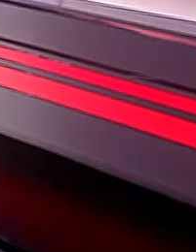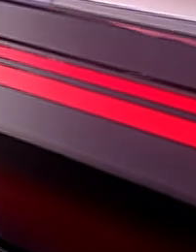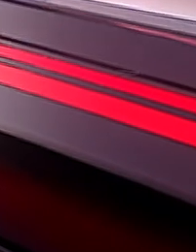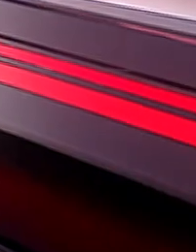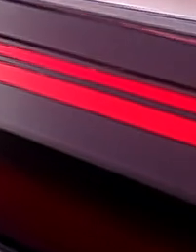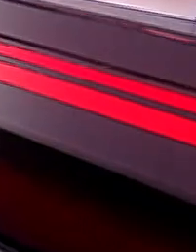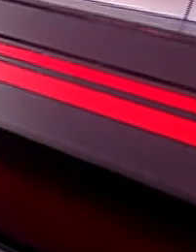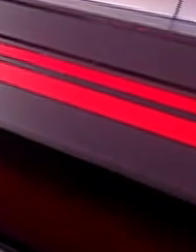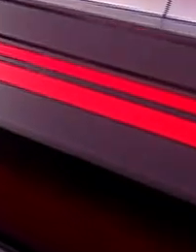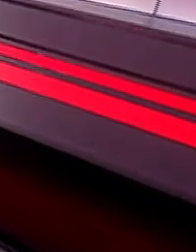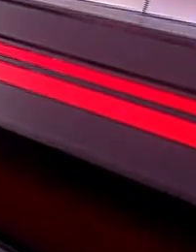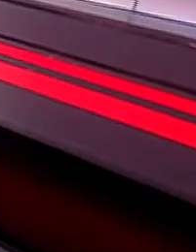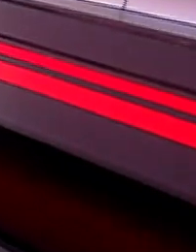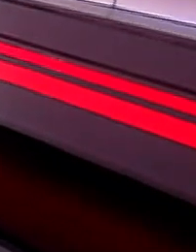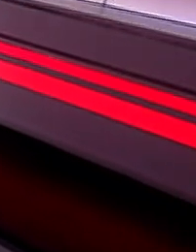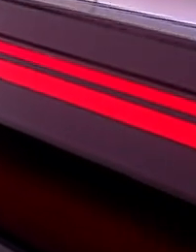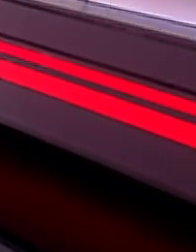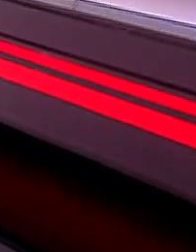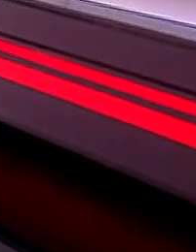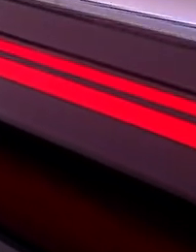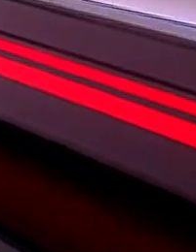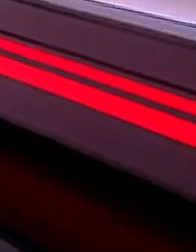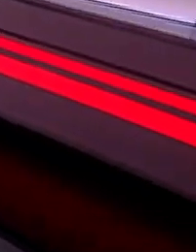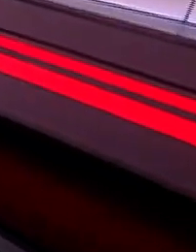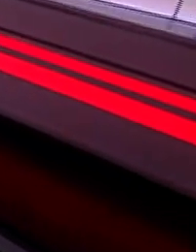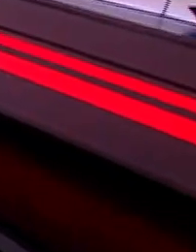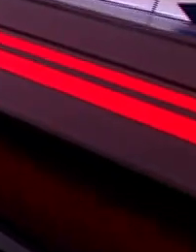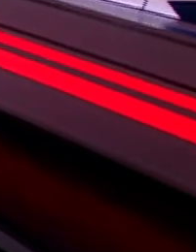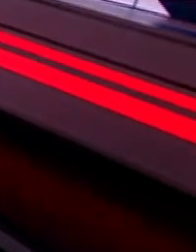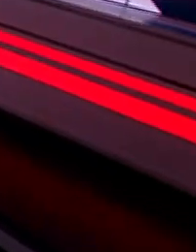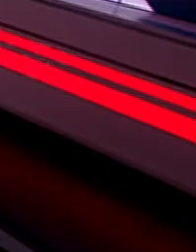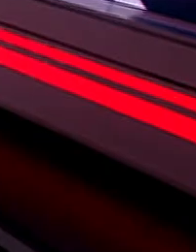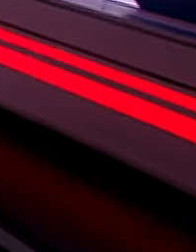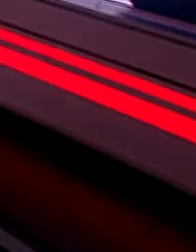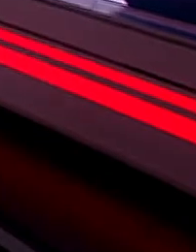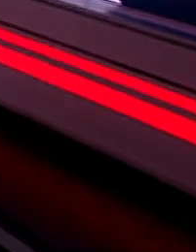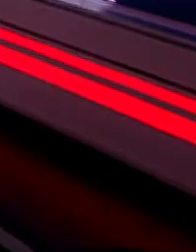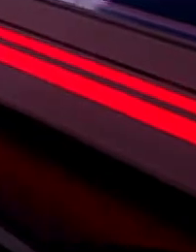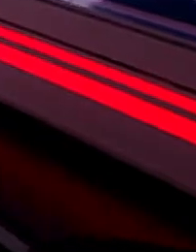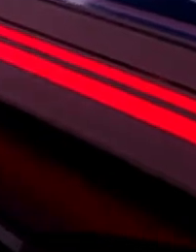soon.